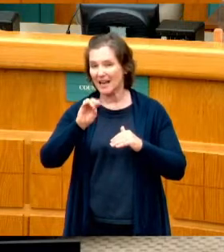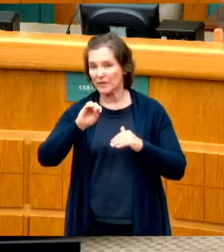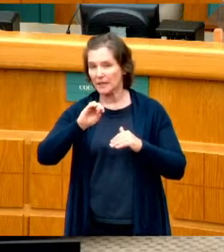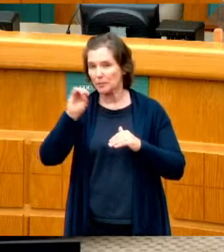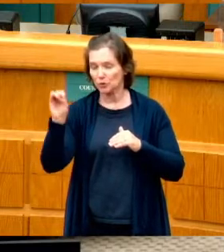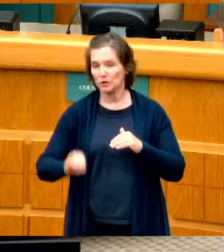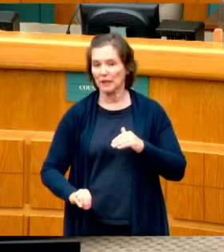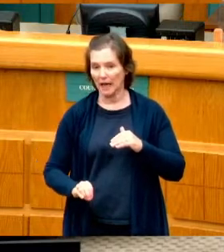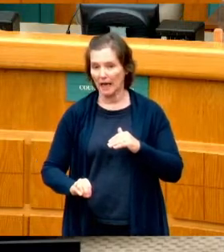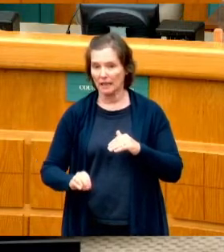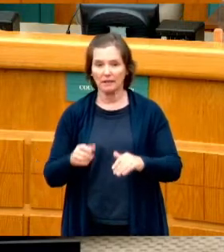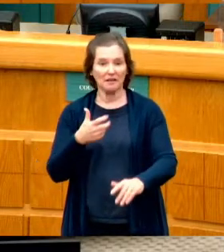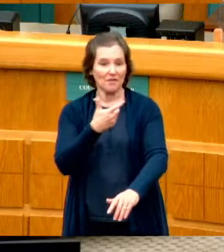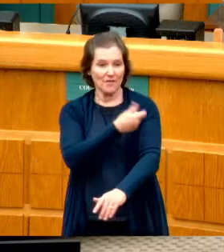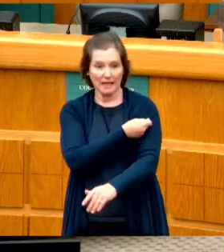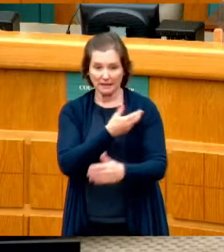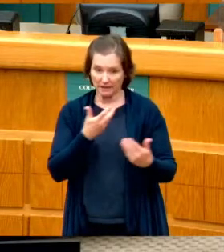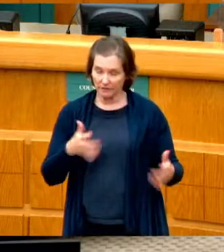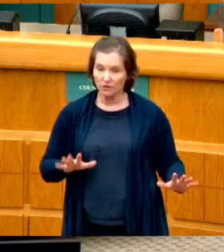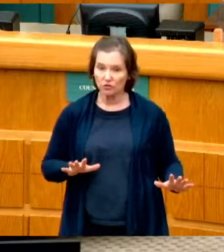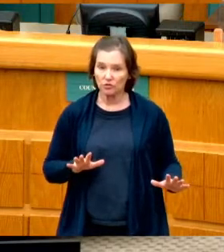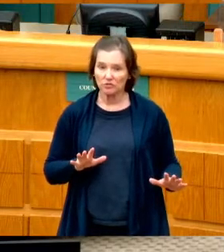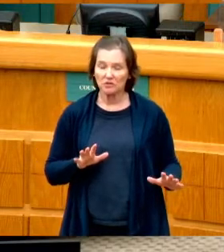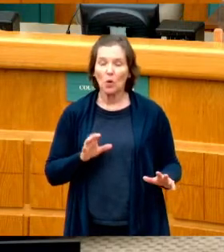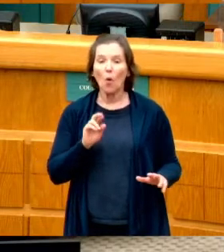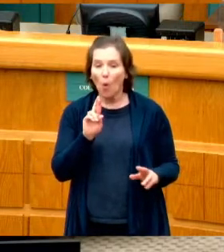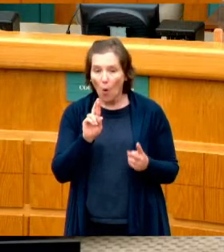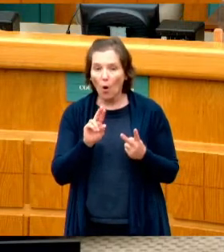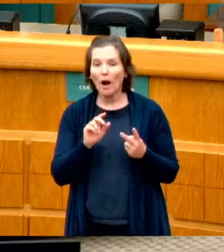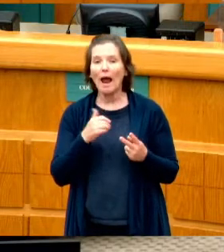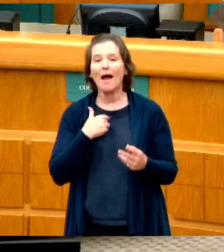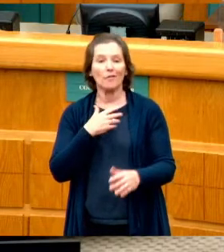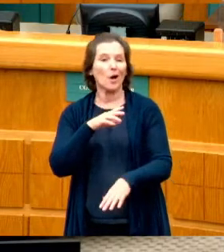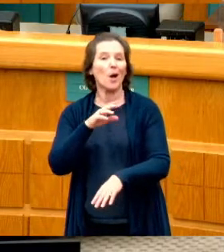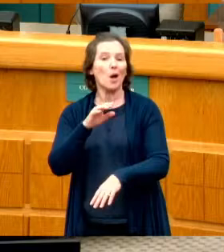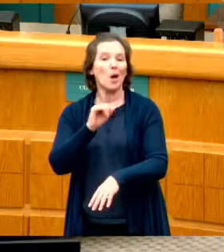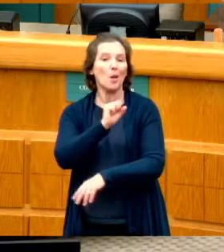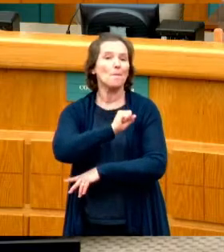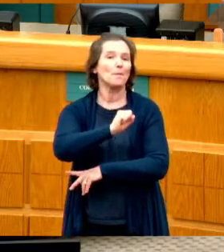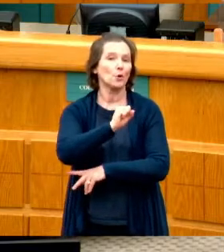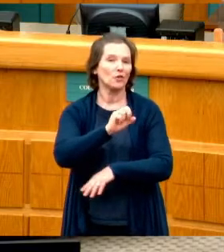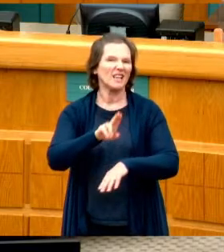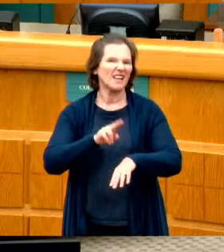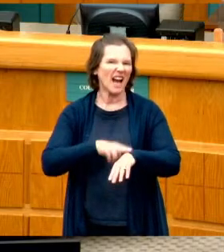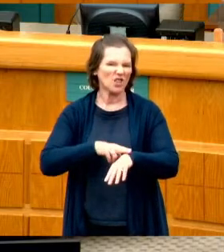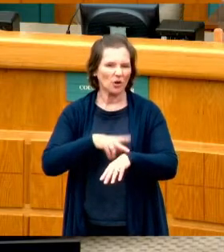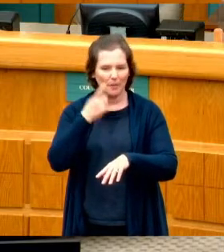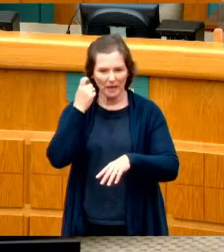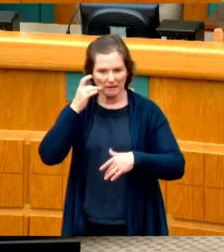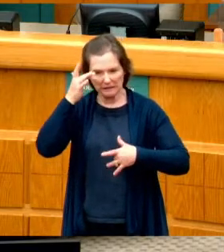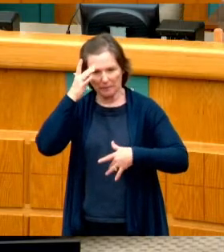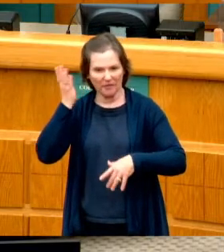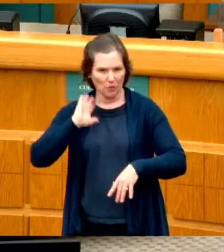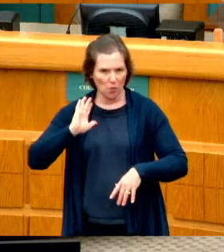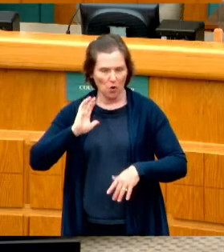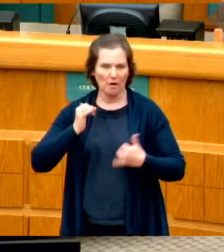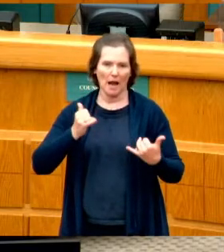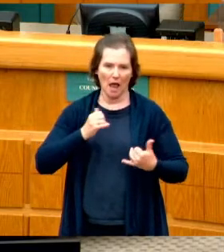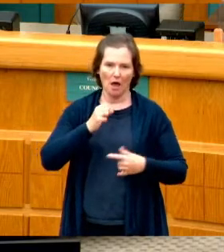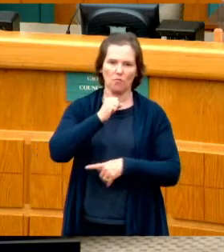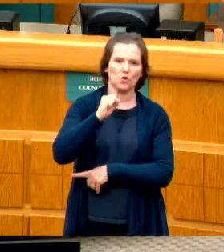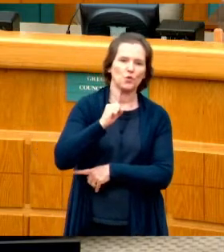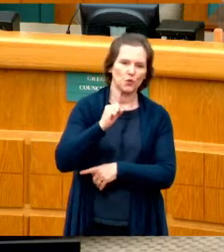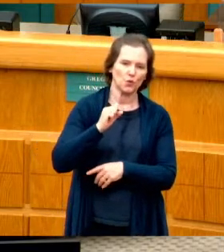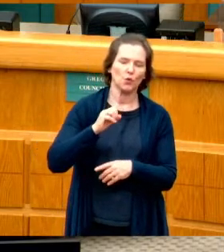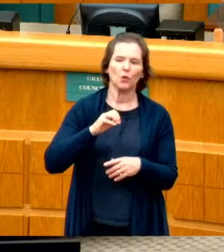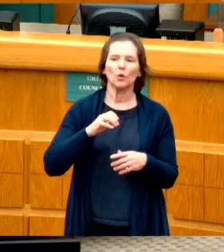vaccinated or they have natural immunity from having the virus, the quicker we can all get back to a semblance